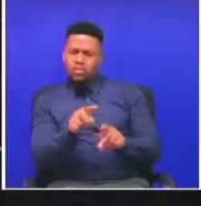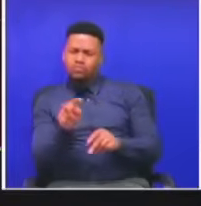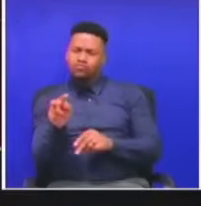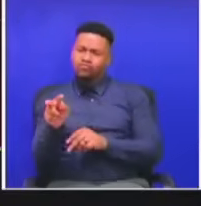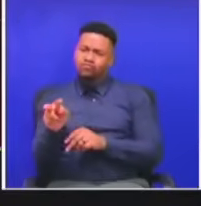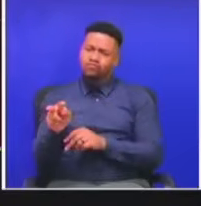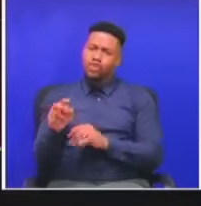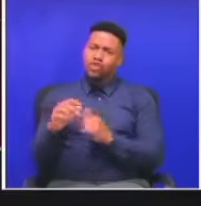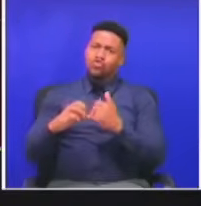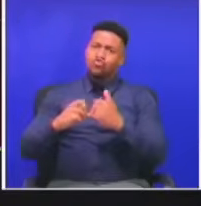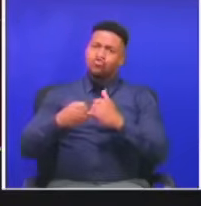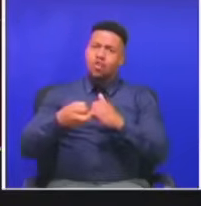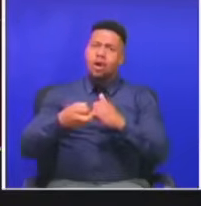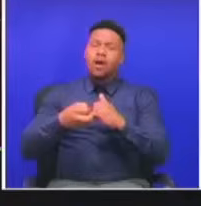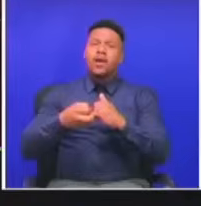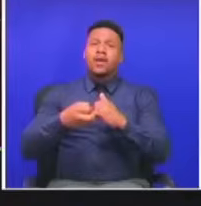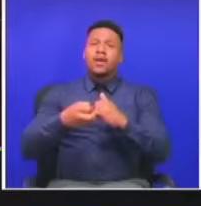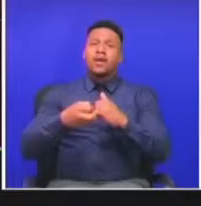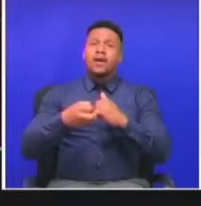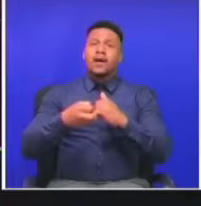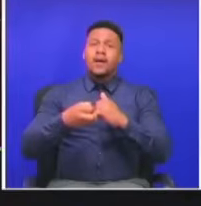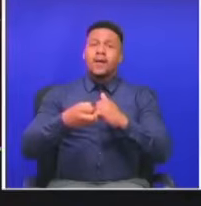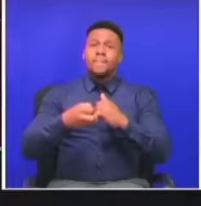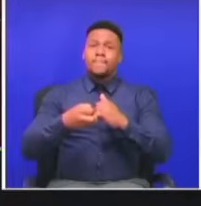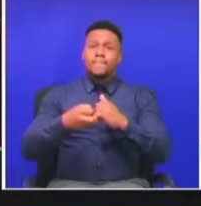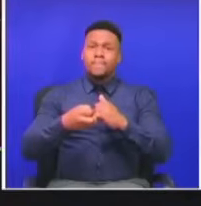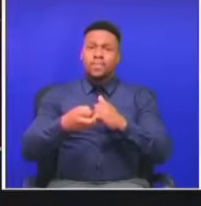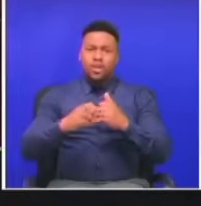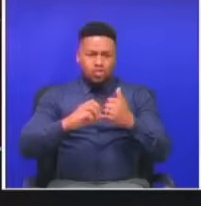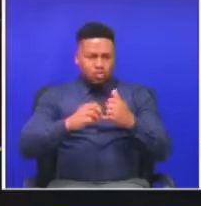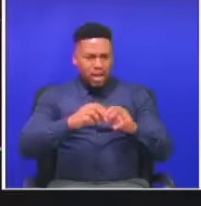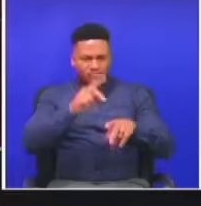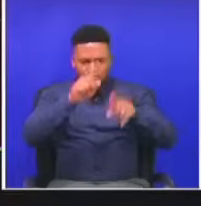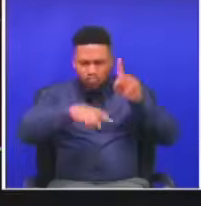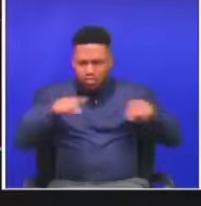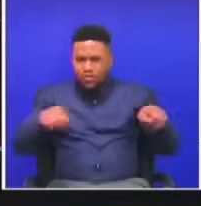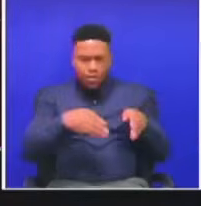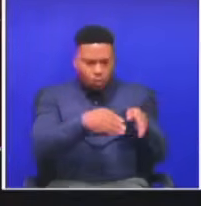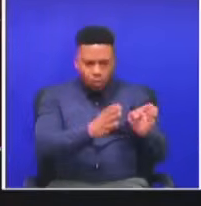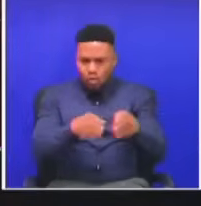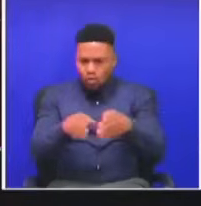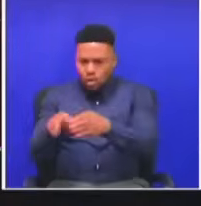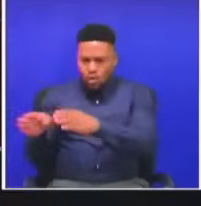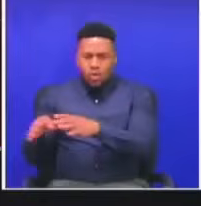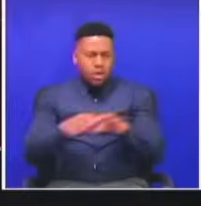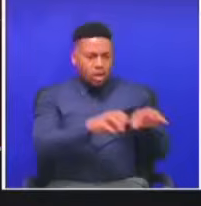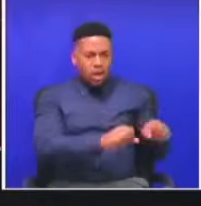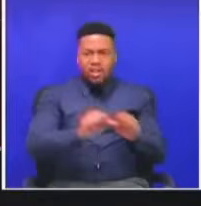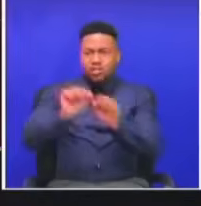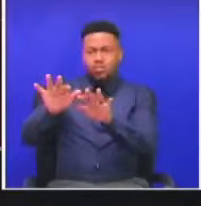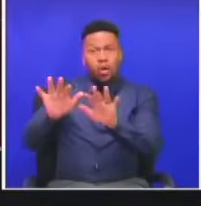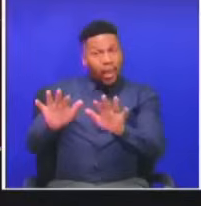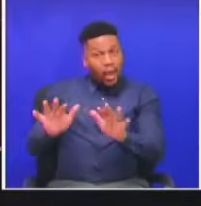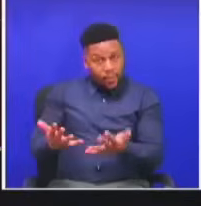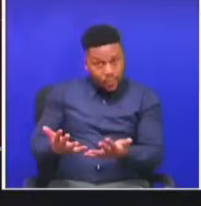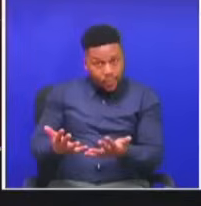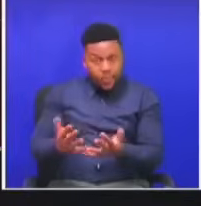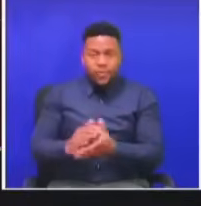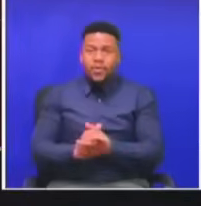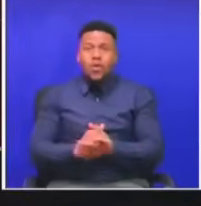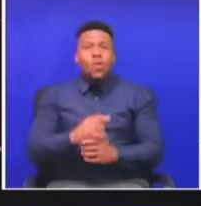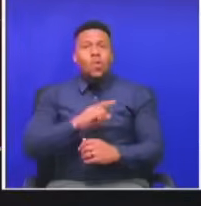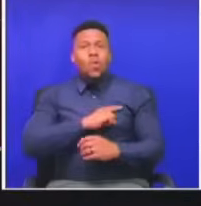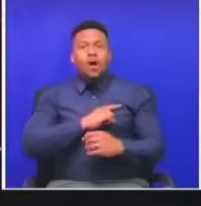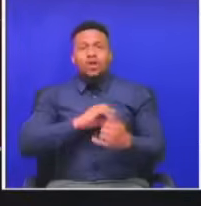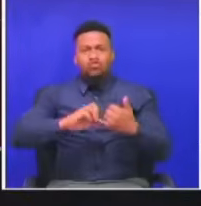to diversify our export market platform for increased resilience and